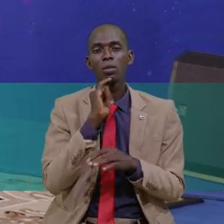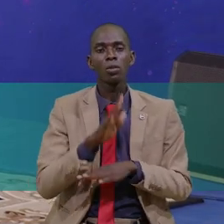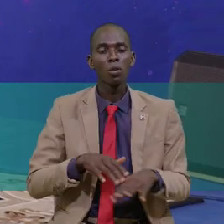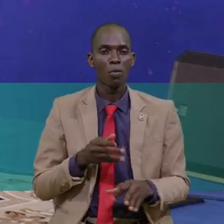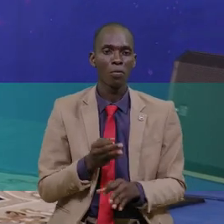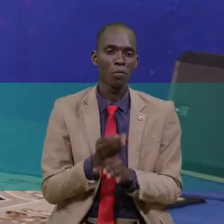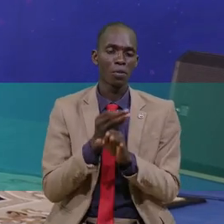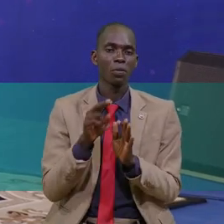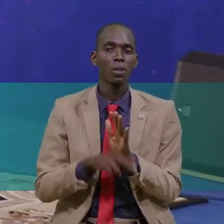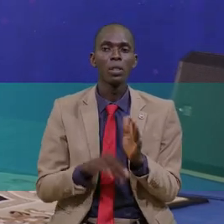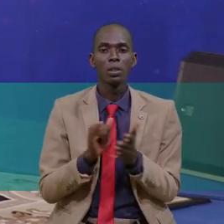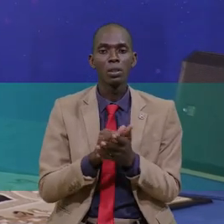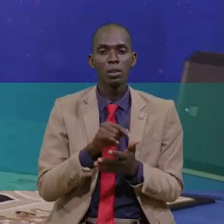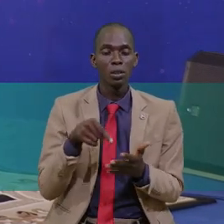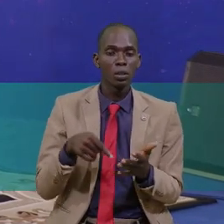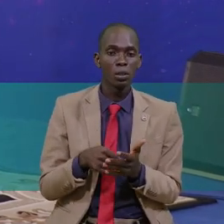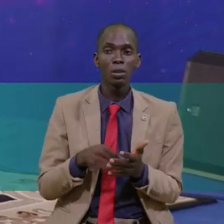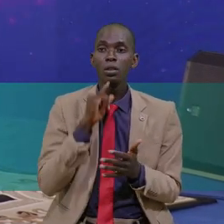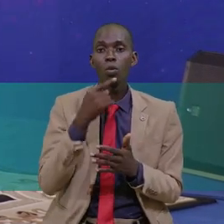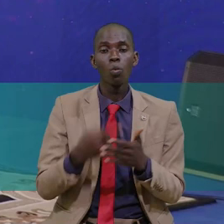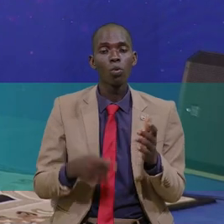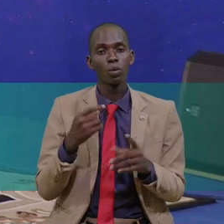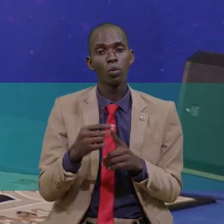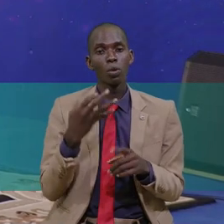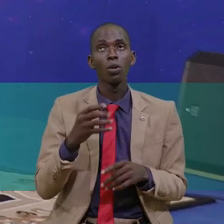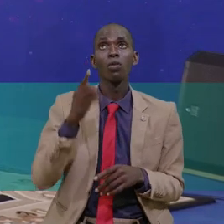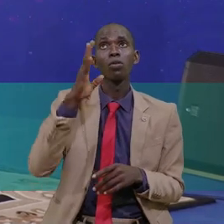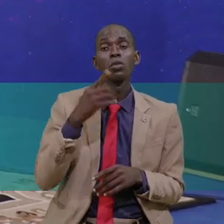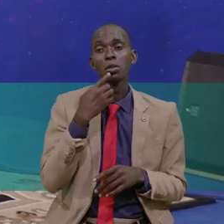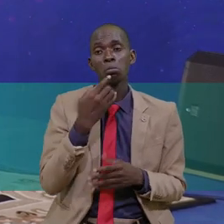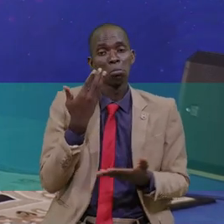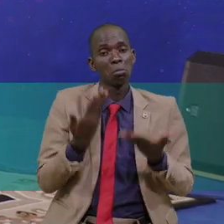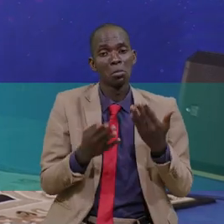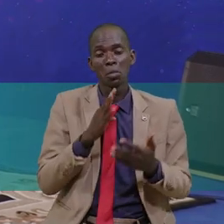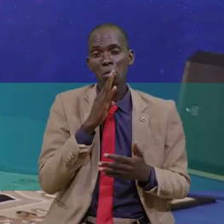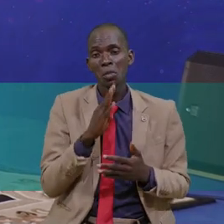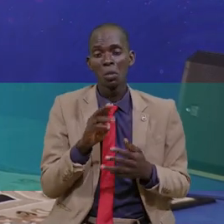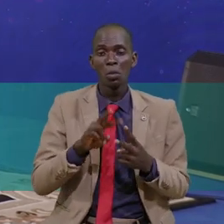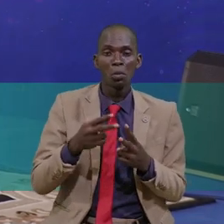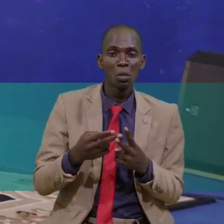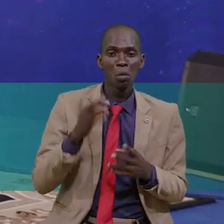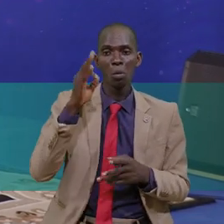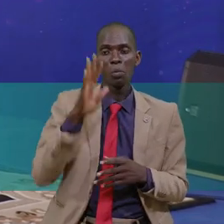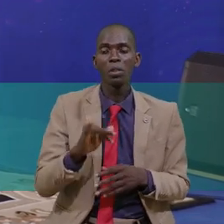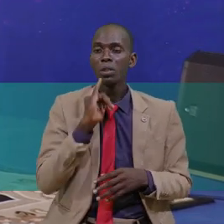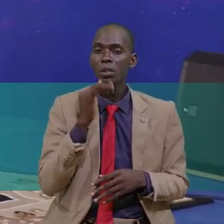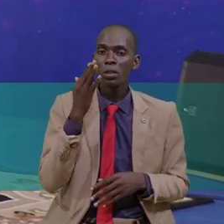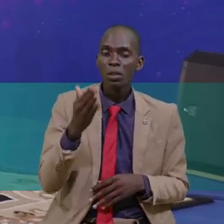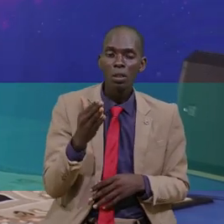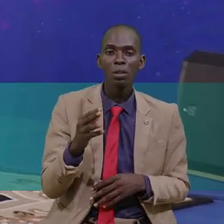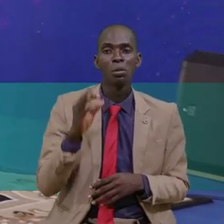word of God says. And whether pastor is there, whether my pastor's wife is there or